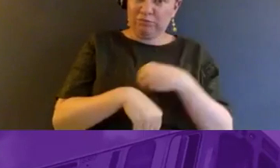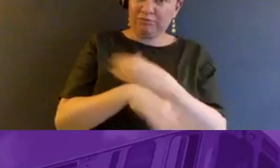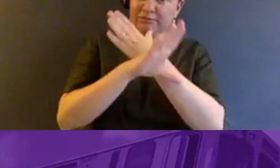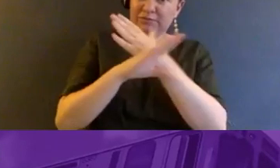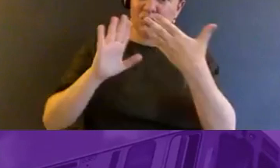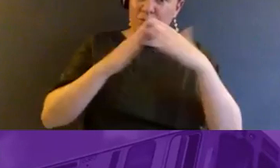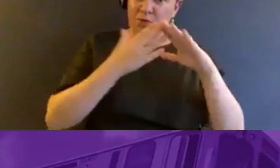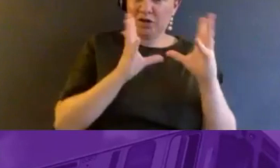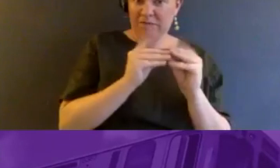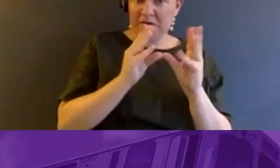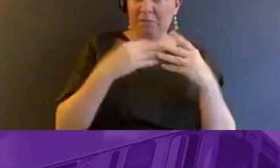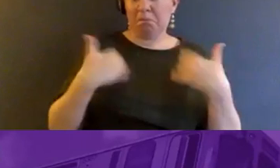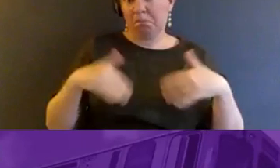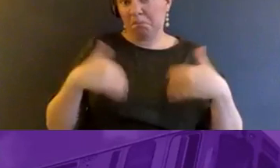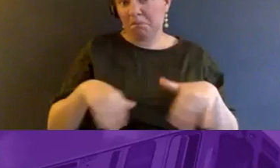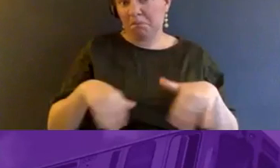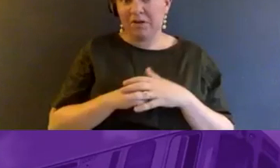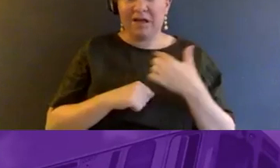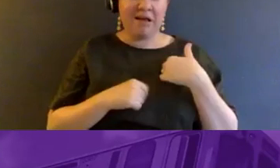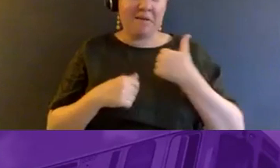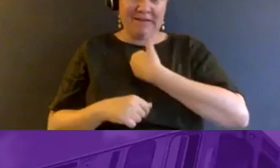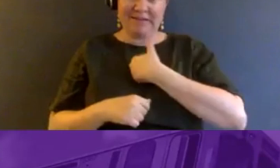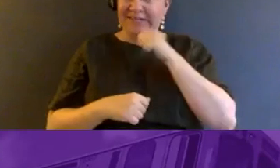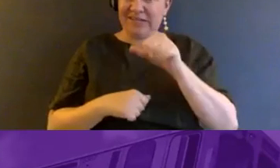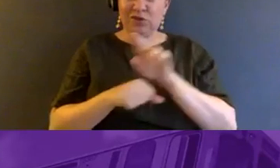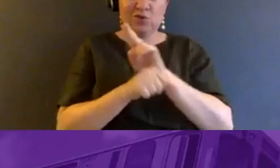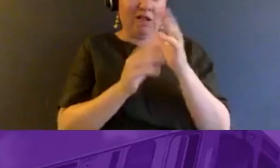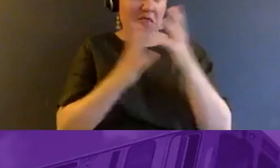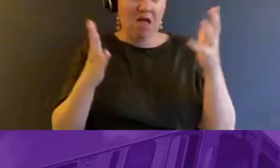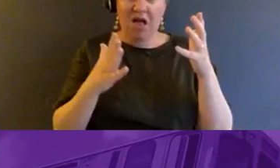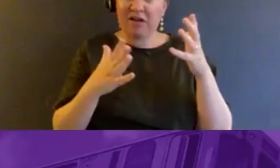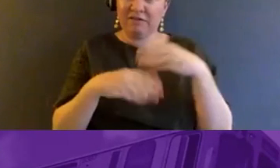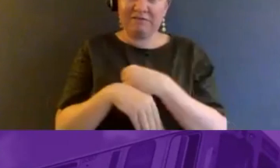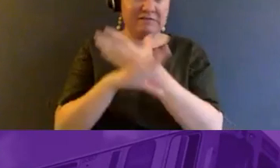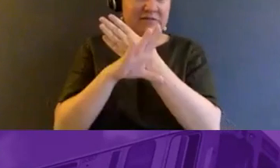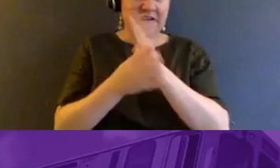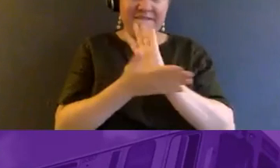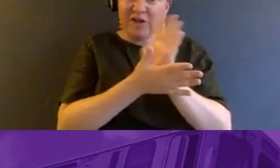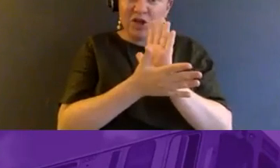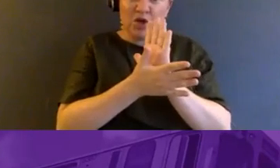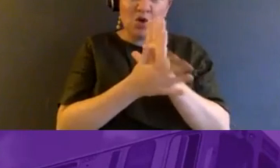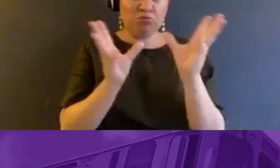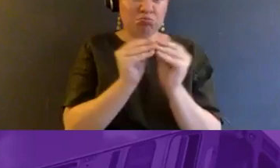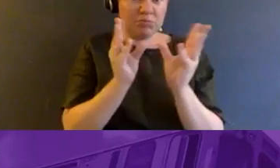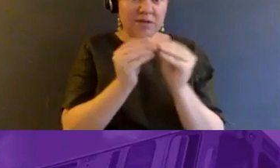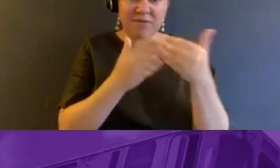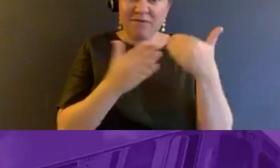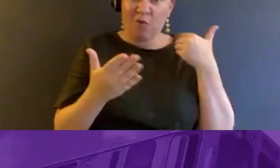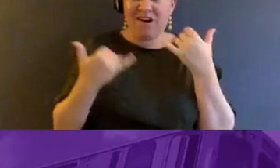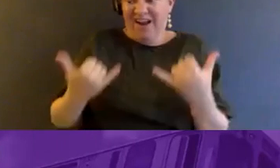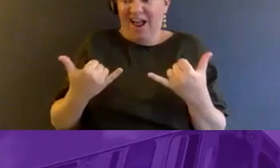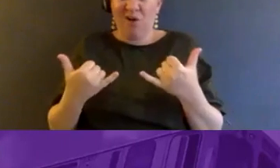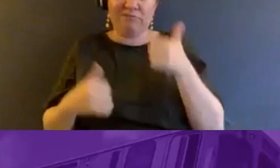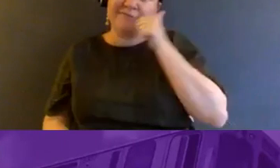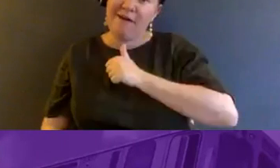meeting, I didn't use a lot of video conferencing before COVID. Now I use it every day. So we've done the same thing on the